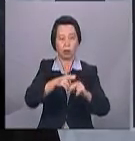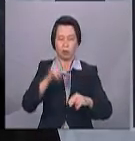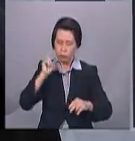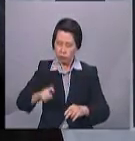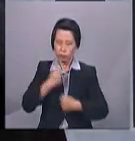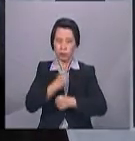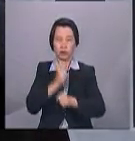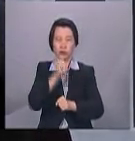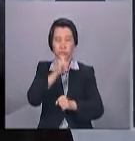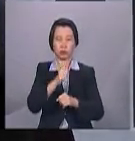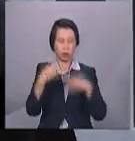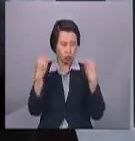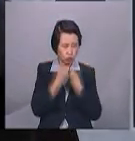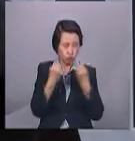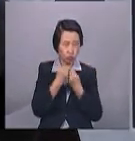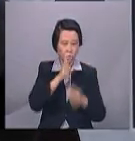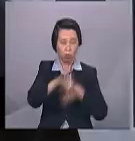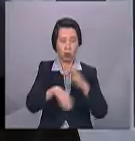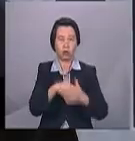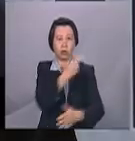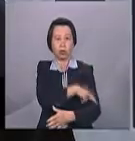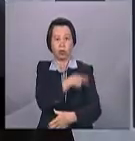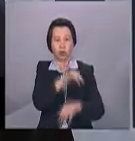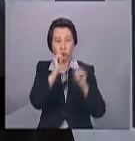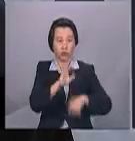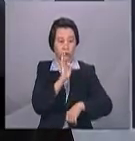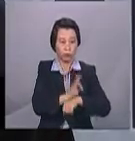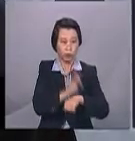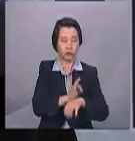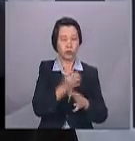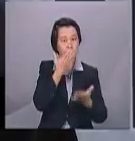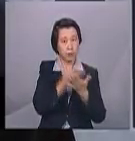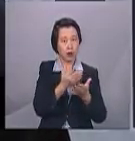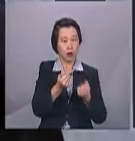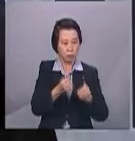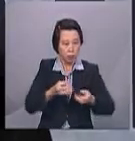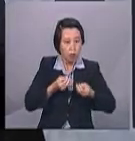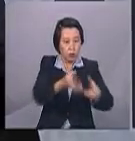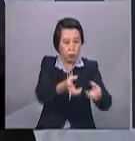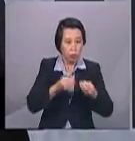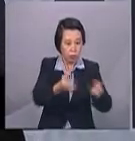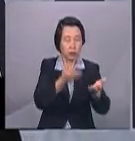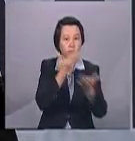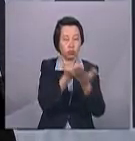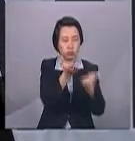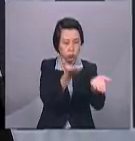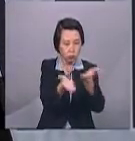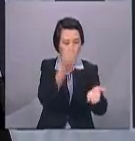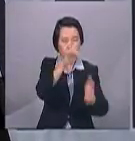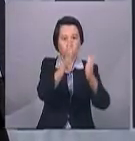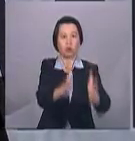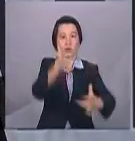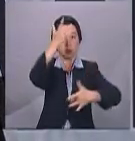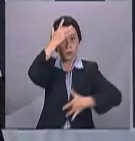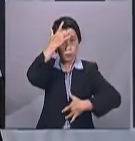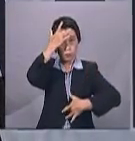the capacity of our hospital can function well to provide good services to our patients.